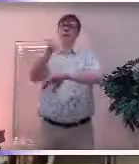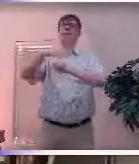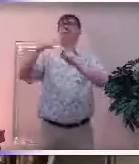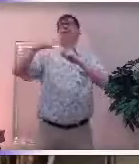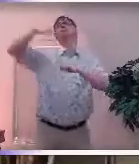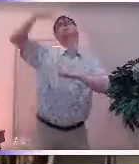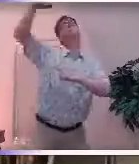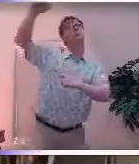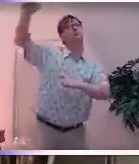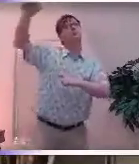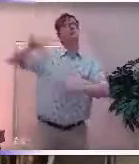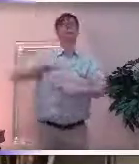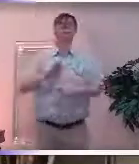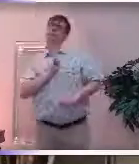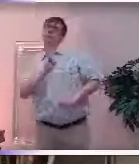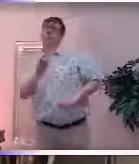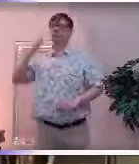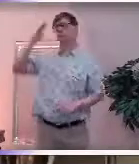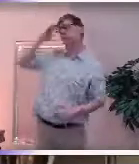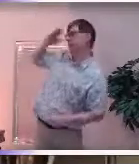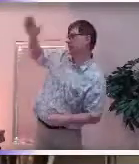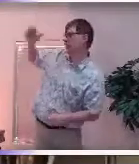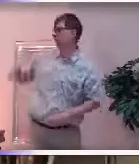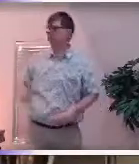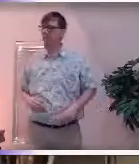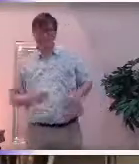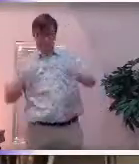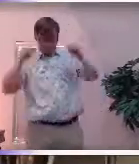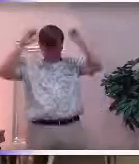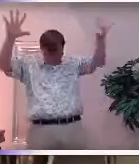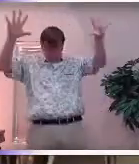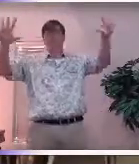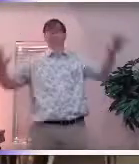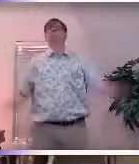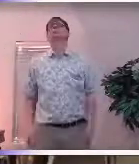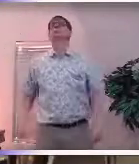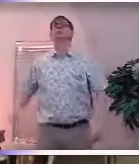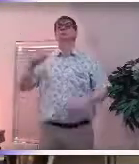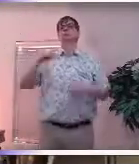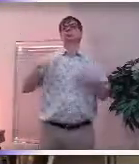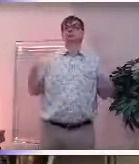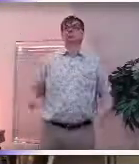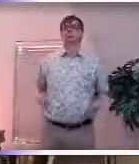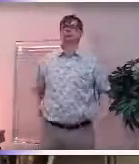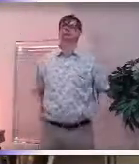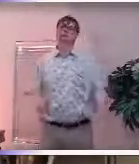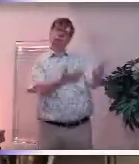a little bit off topic, but I think it's pretty fascinating. Humankind is